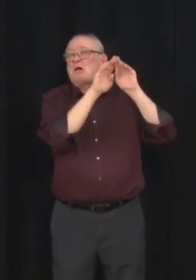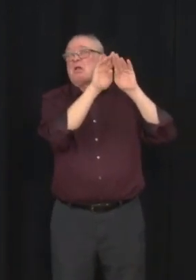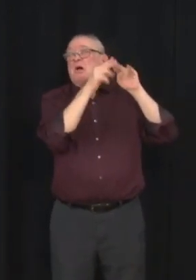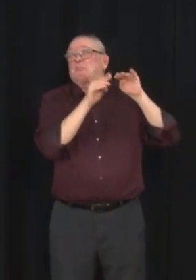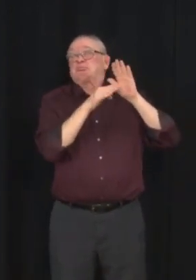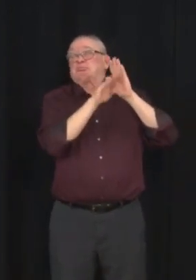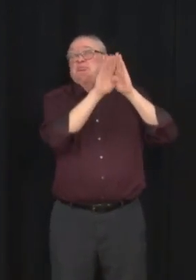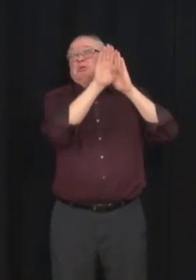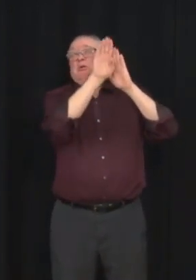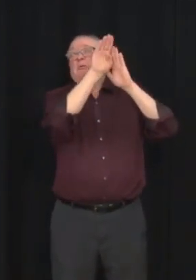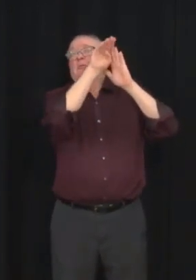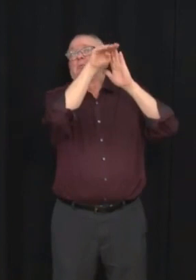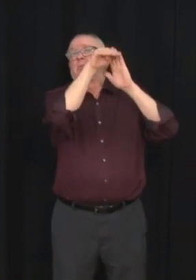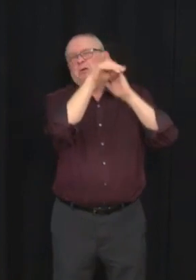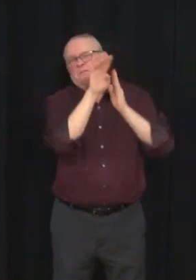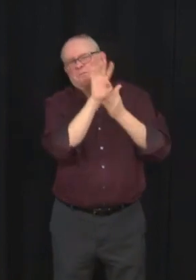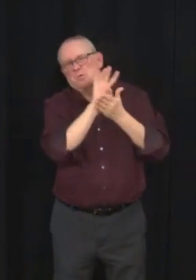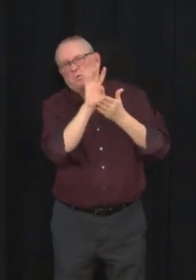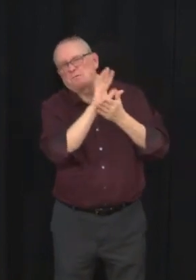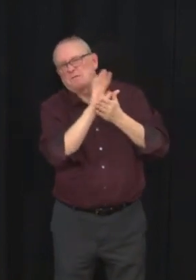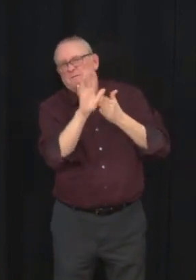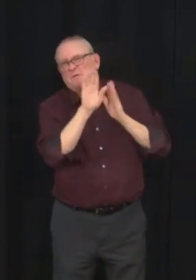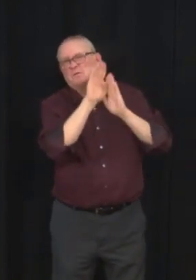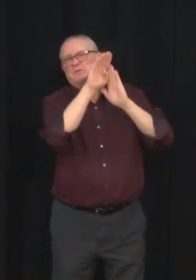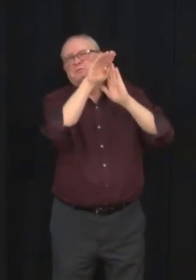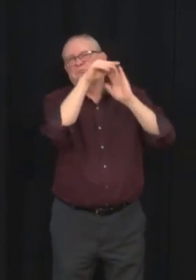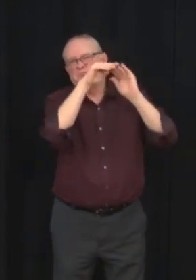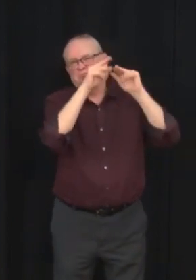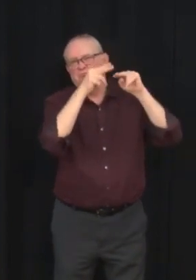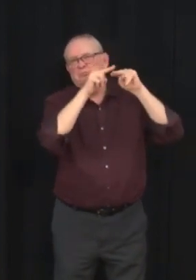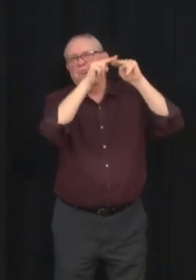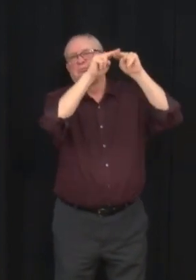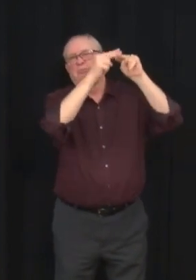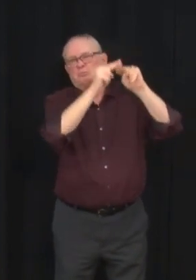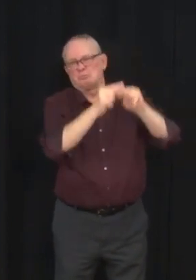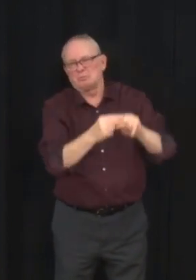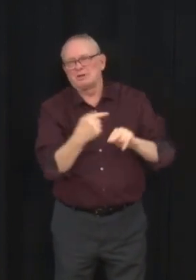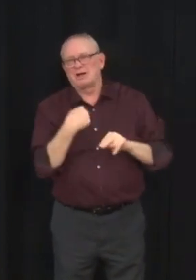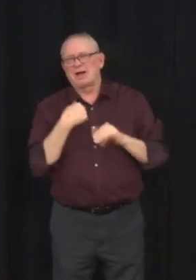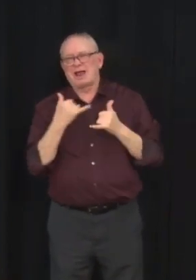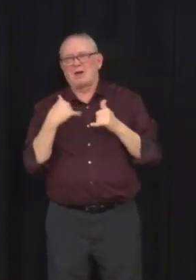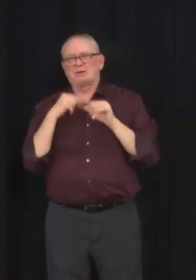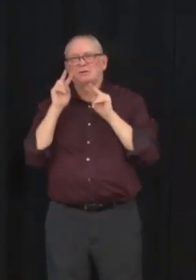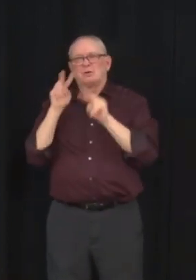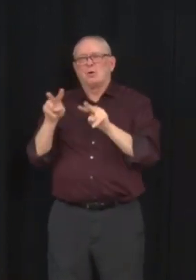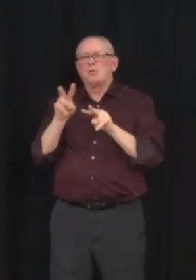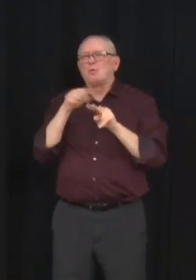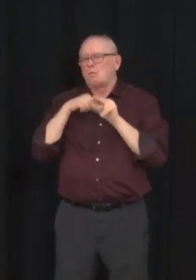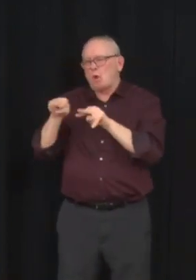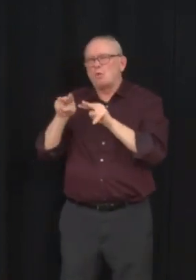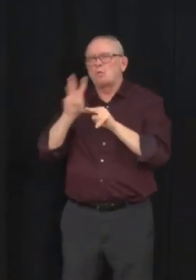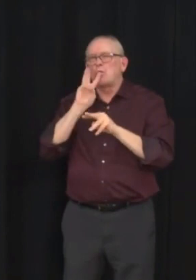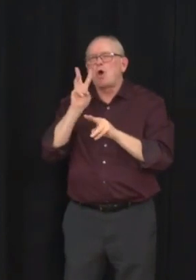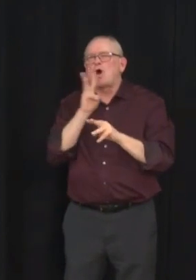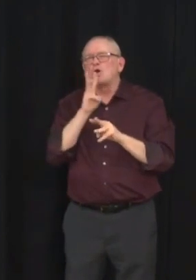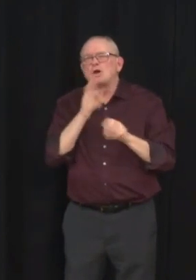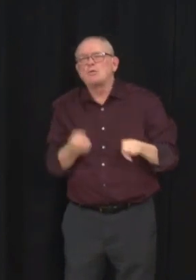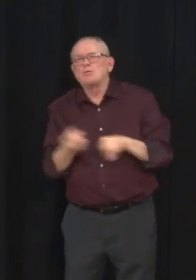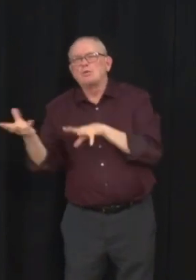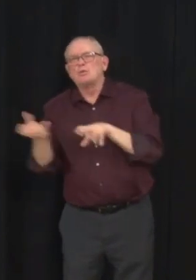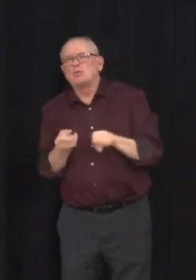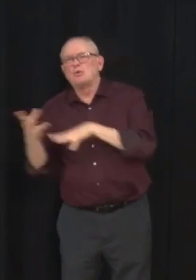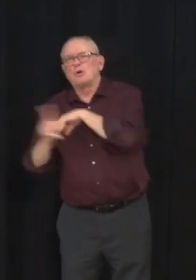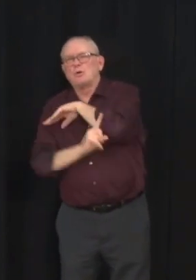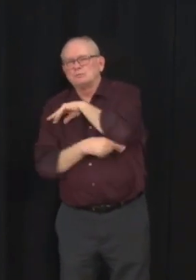some locations where we are seeing a bit of a lowering of the wastewater concentration of the virus, but